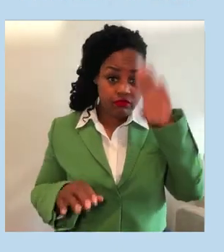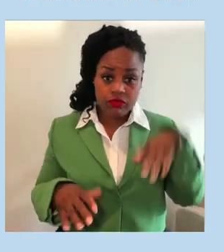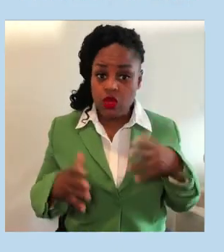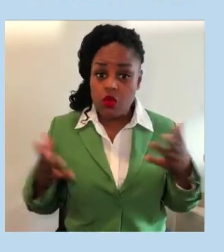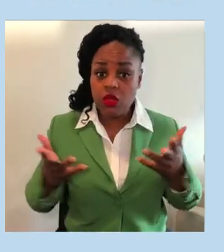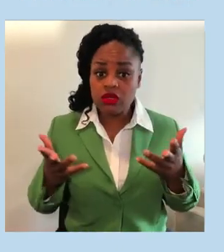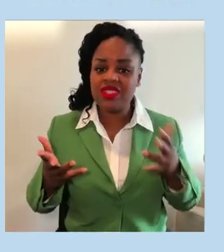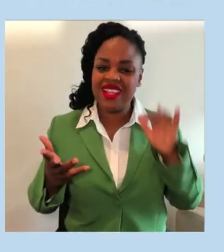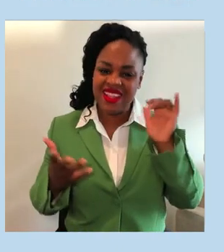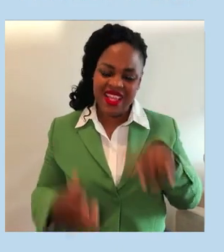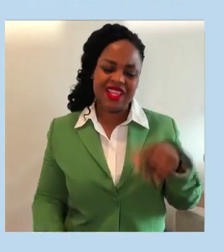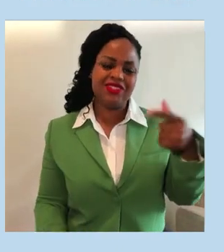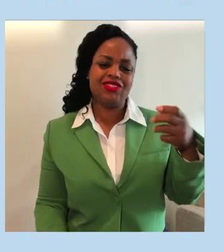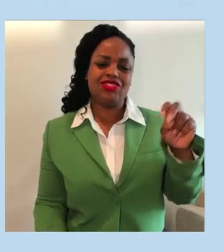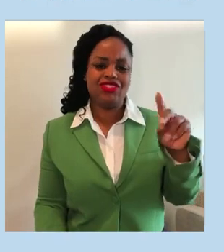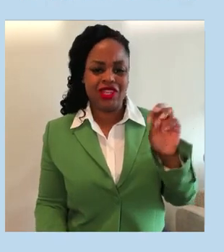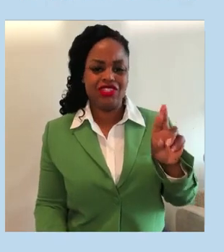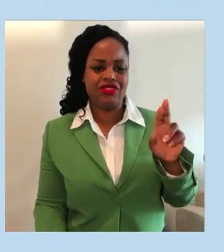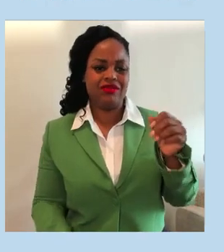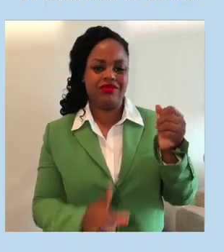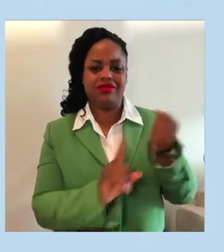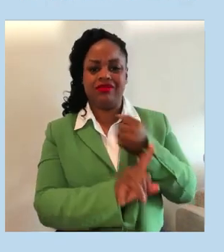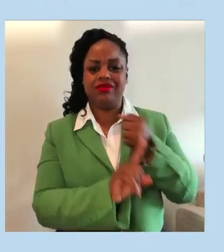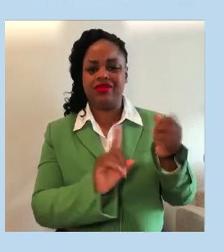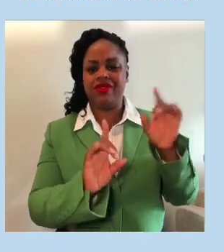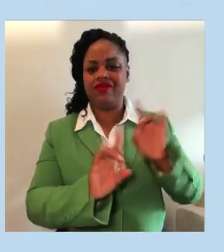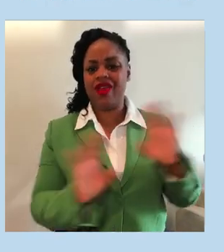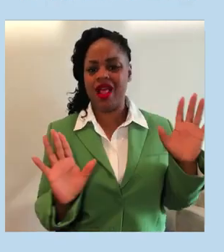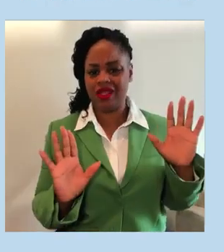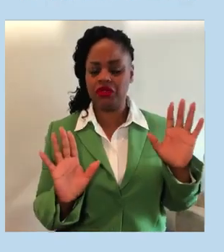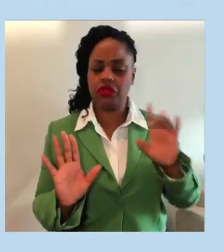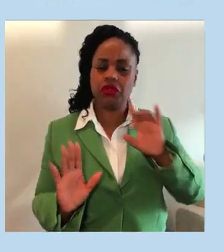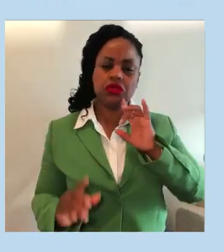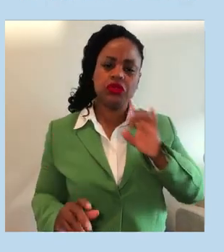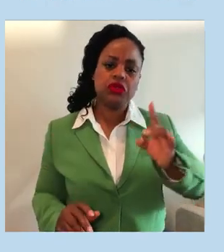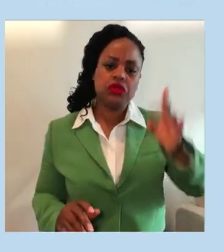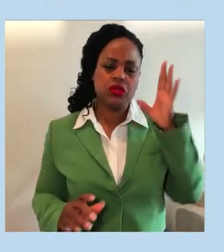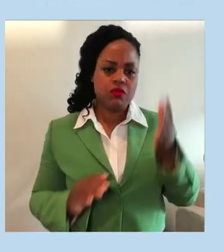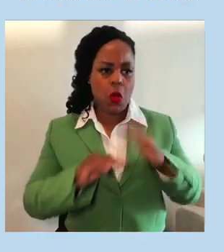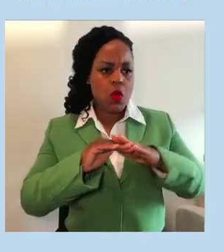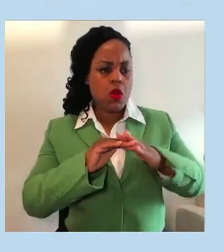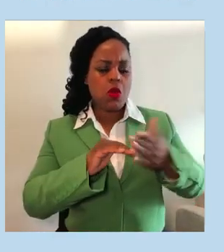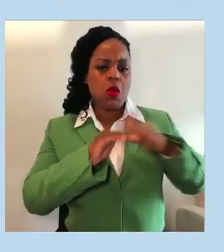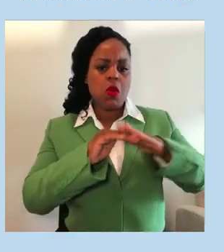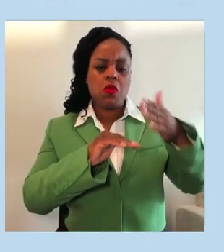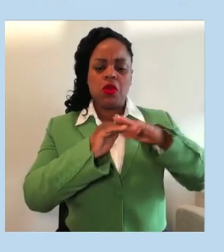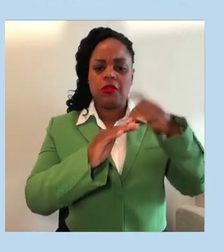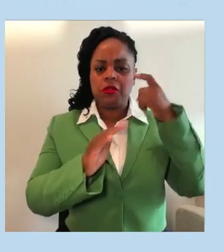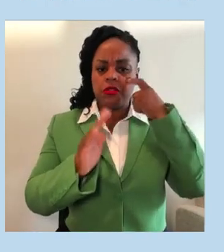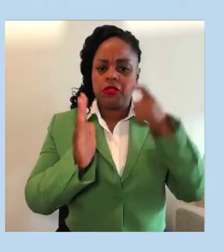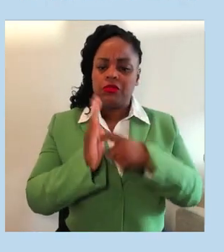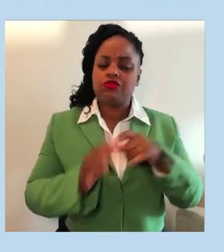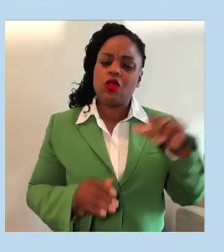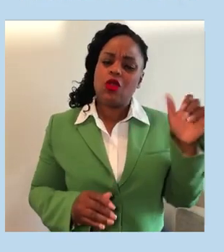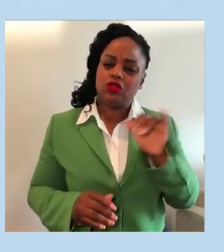does. It disproportionately hurt girls, especially girls of color and girls from low-income